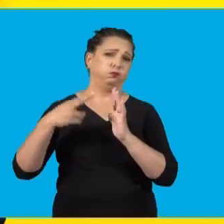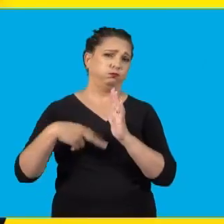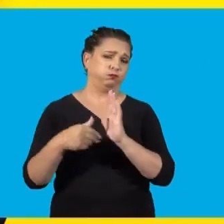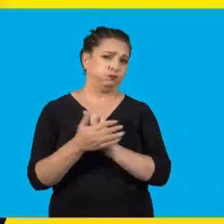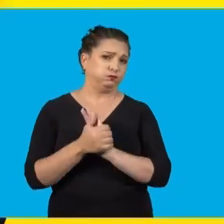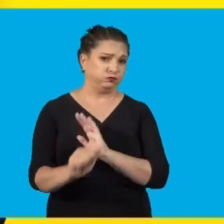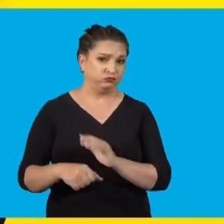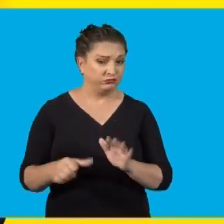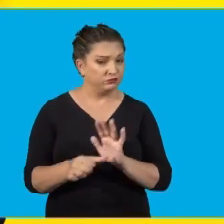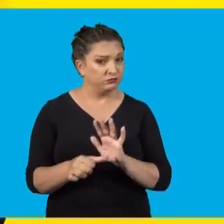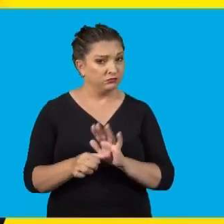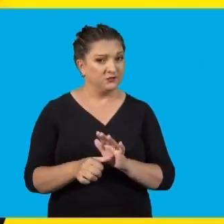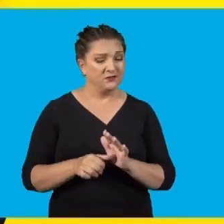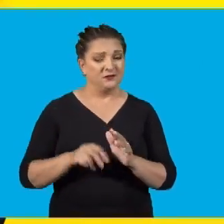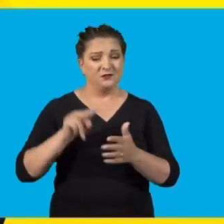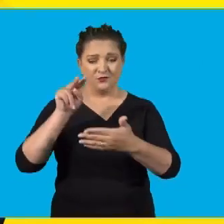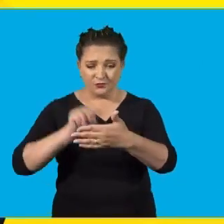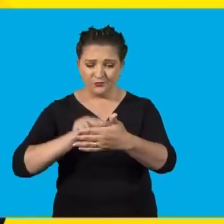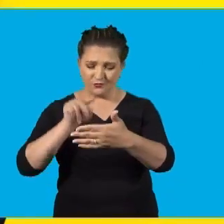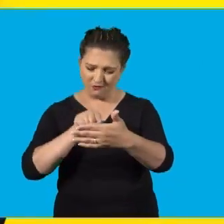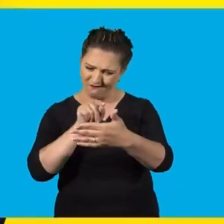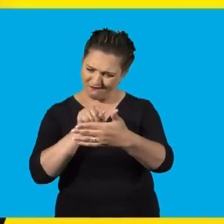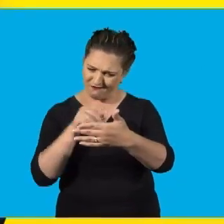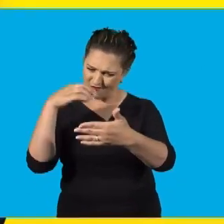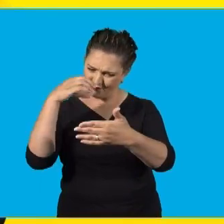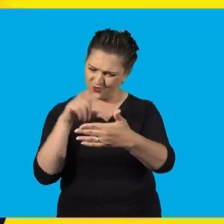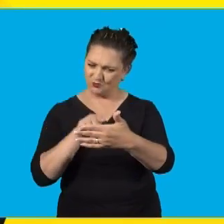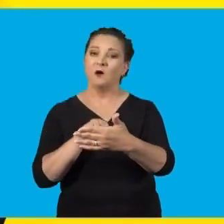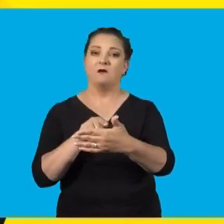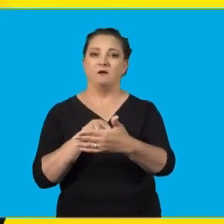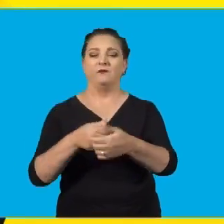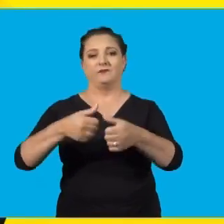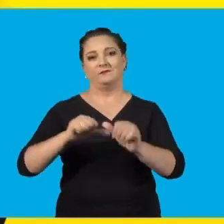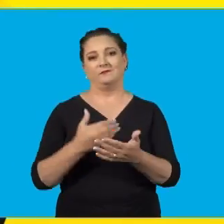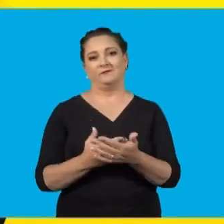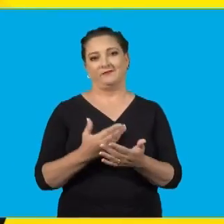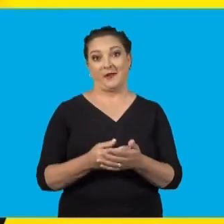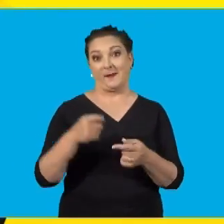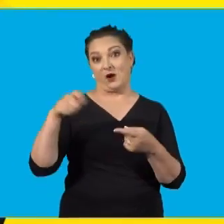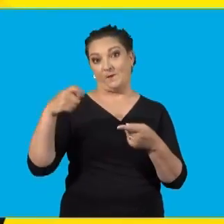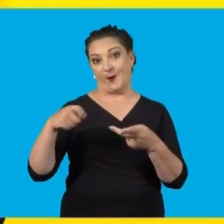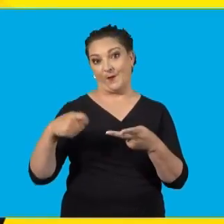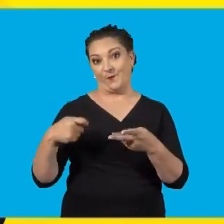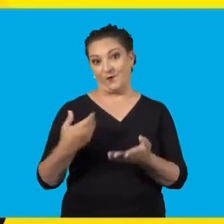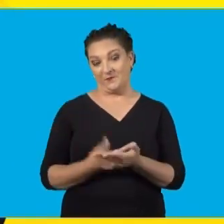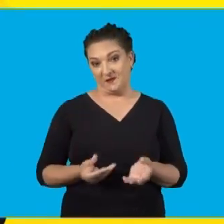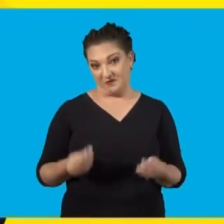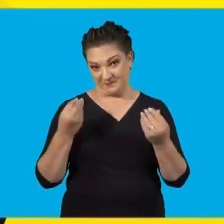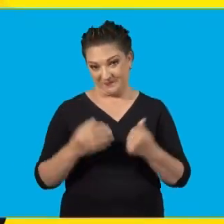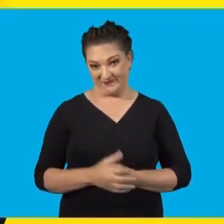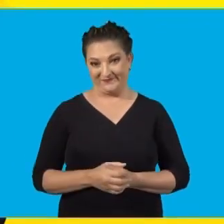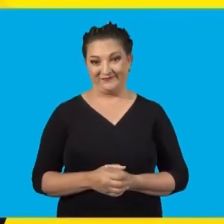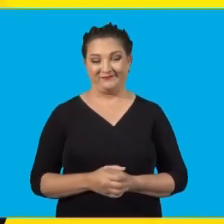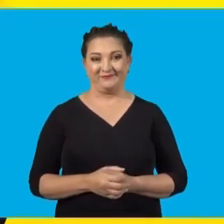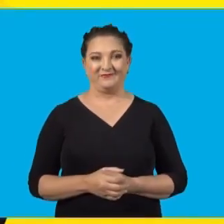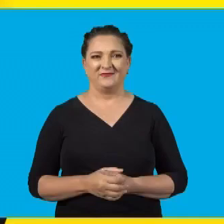are important. You have to read carefully, focus on what that question requires so that you can earn the marks when you're responding.